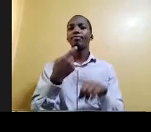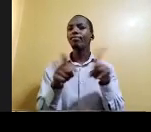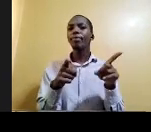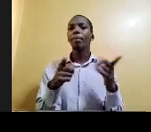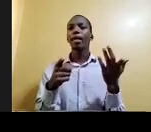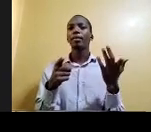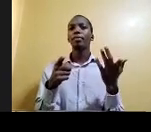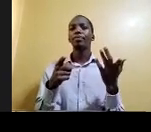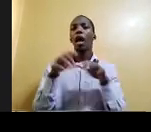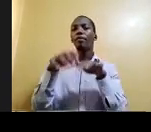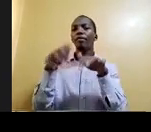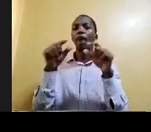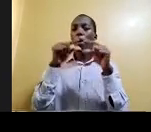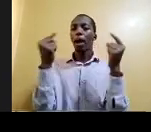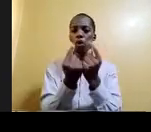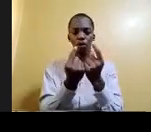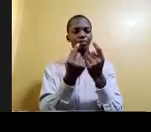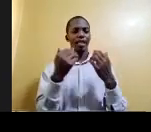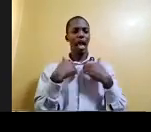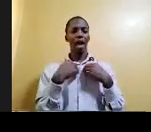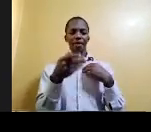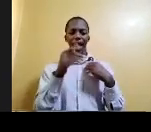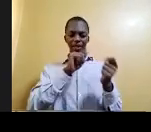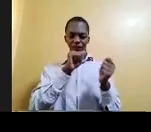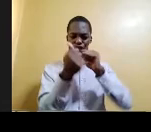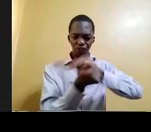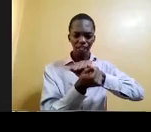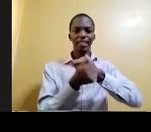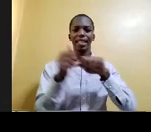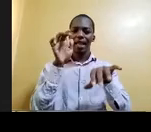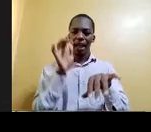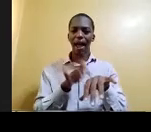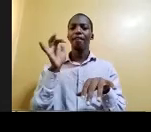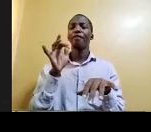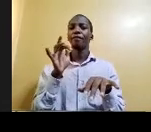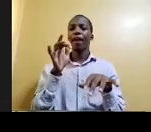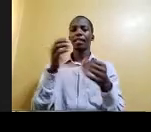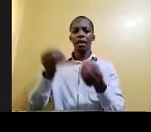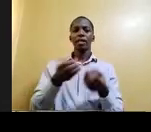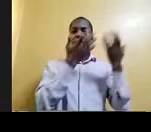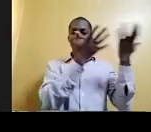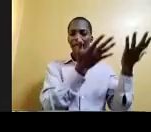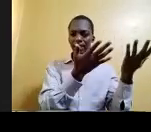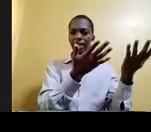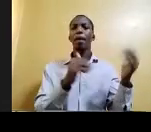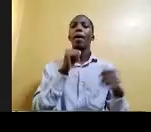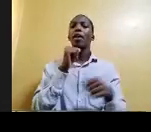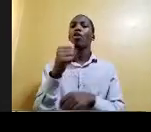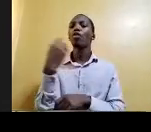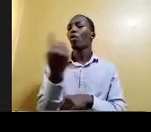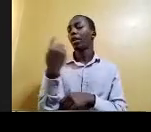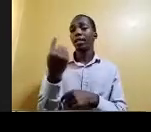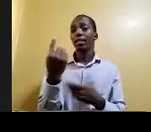this is going to be where there are some big changes affecting exporters of fruit and vegetables, but not only, also for